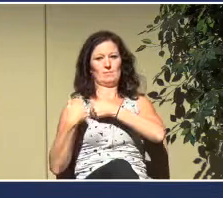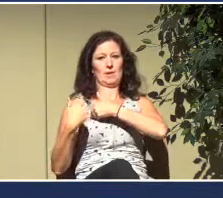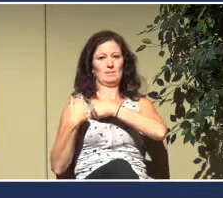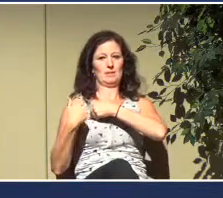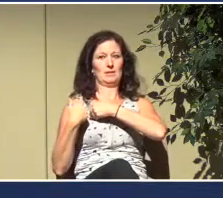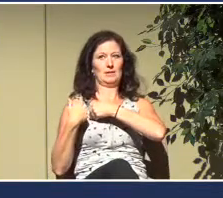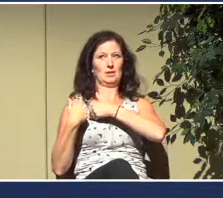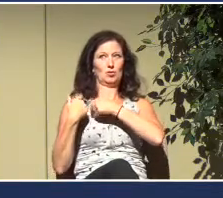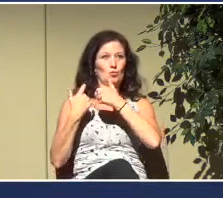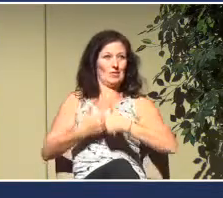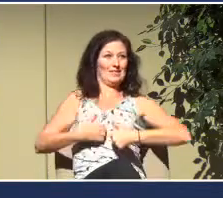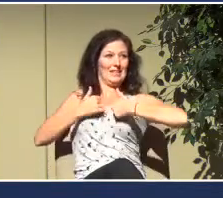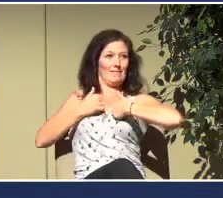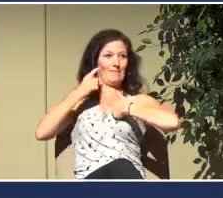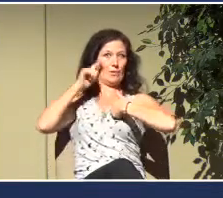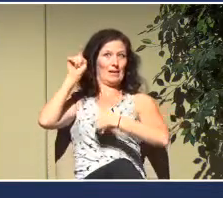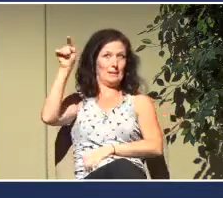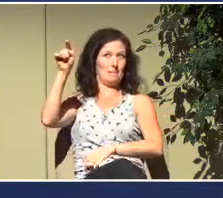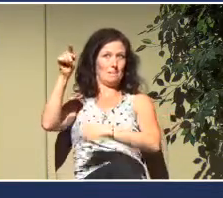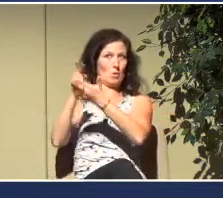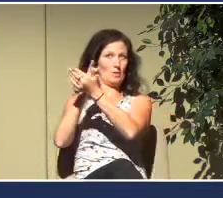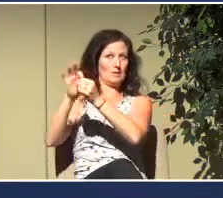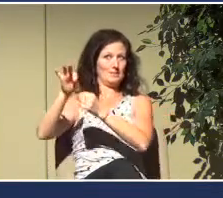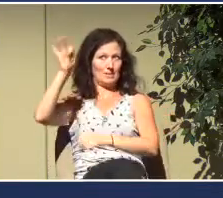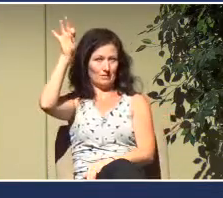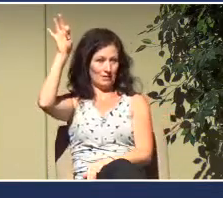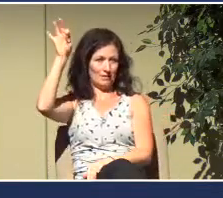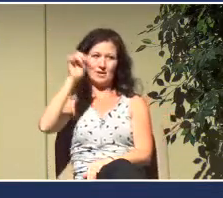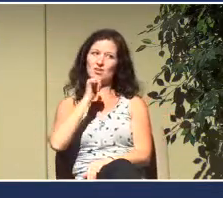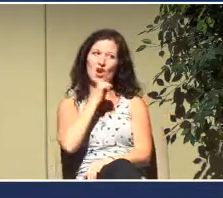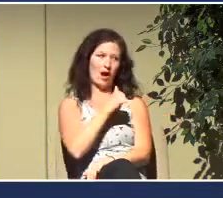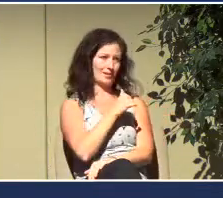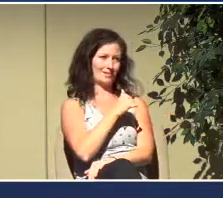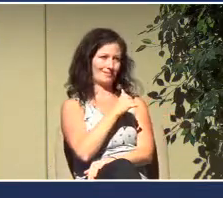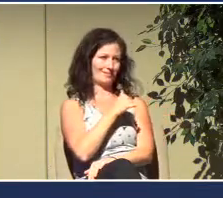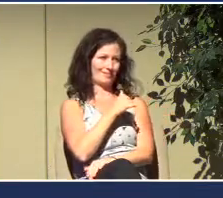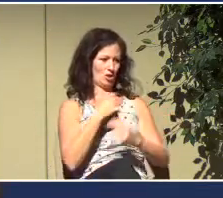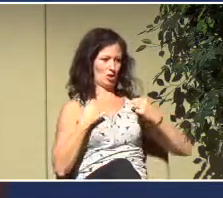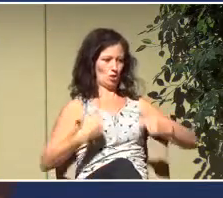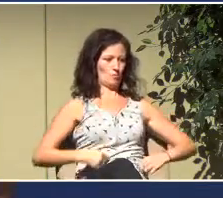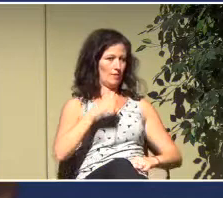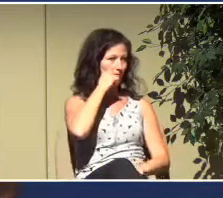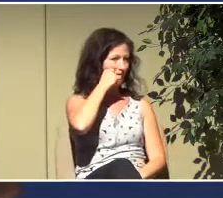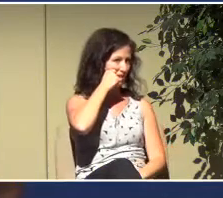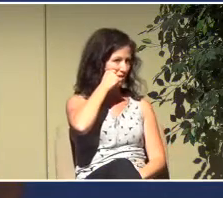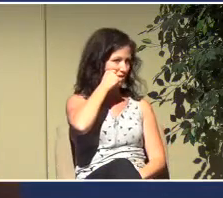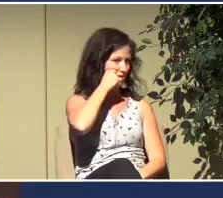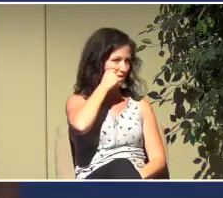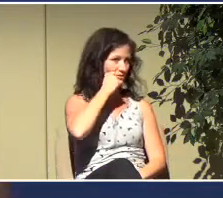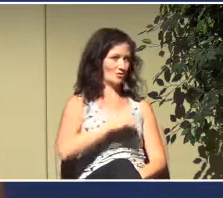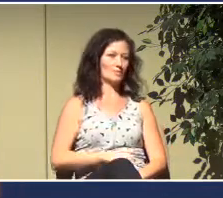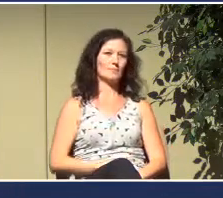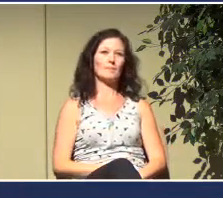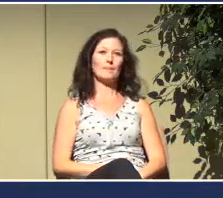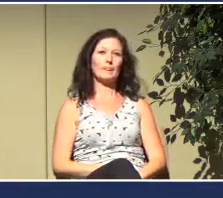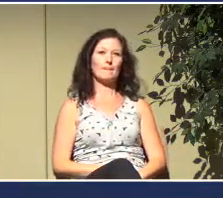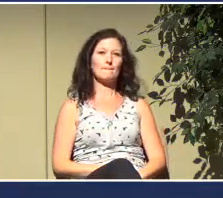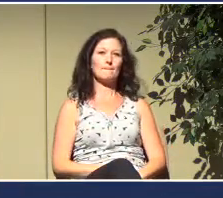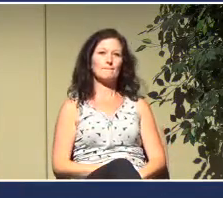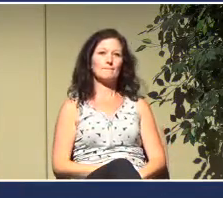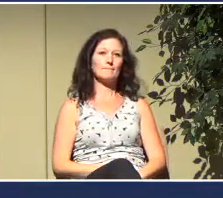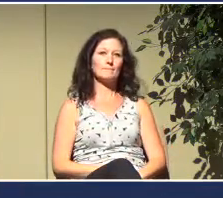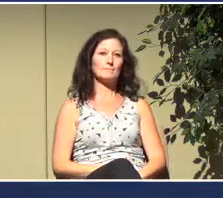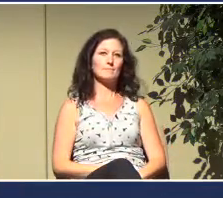to the flesh. Okay? The calling of a Christian, at least in this aspect, is simply to